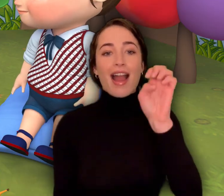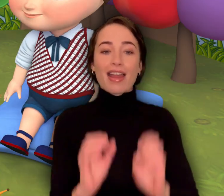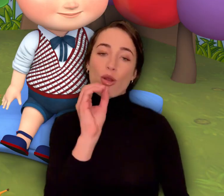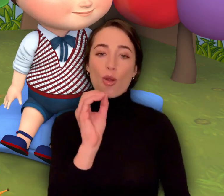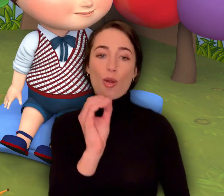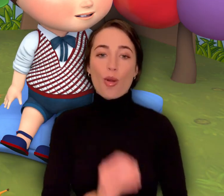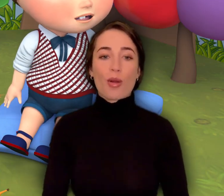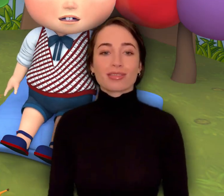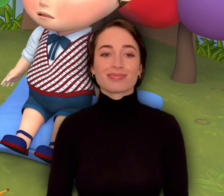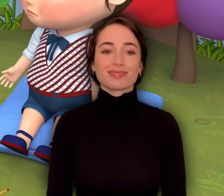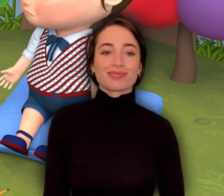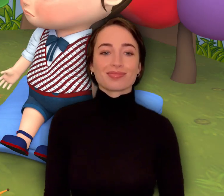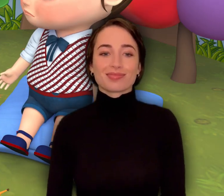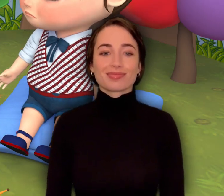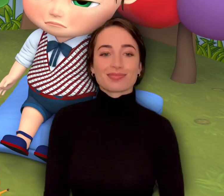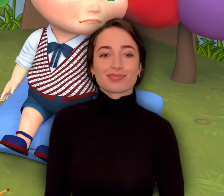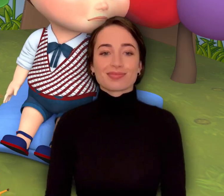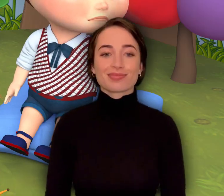e